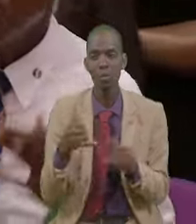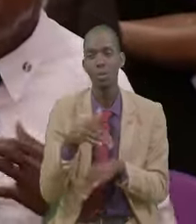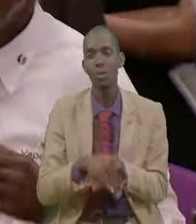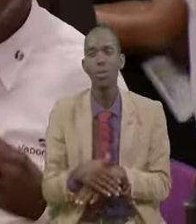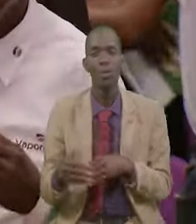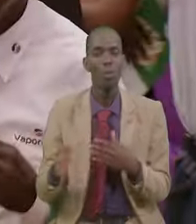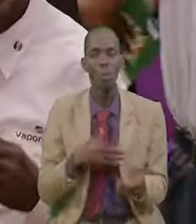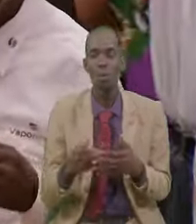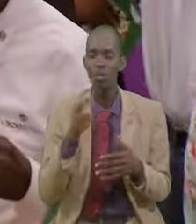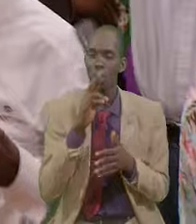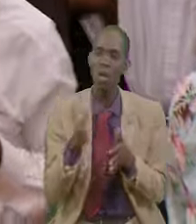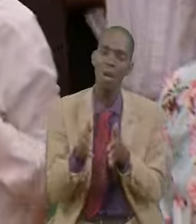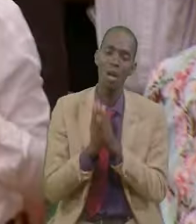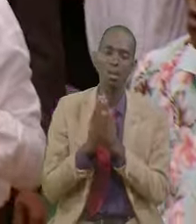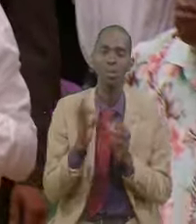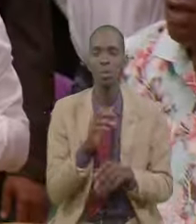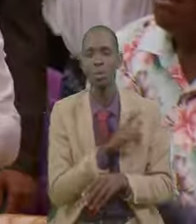Whatever you're asking the Lord,